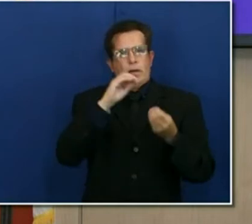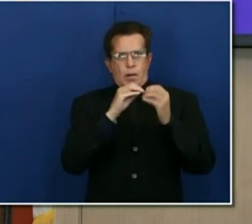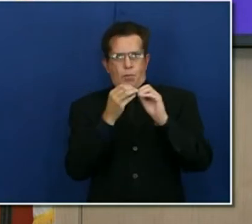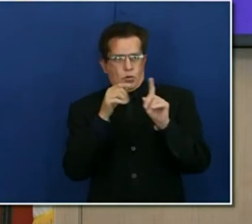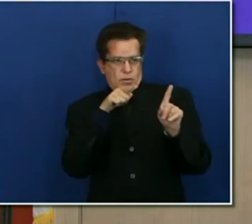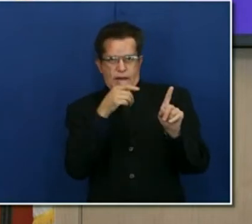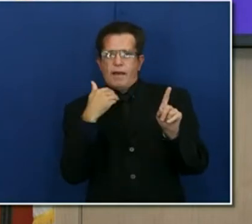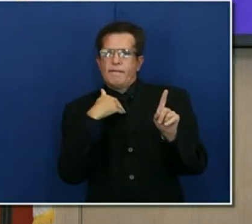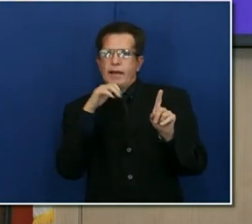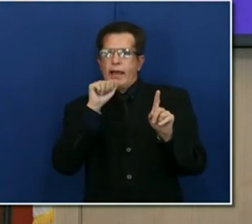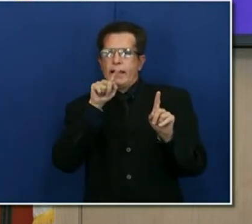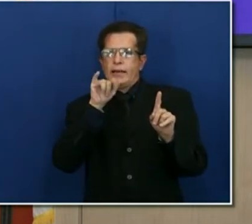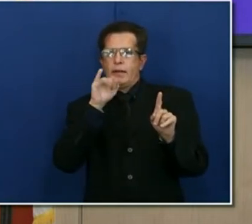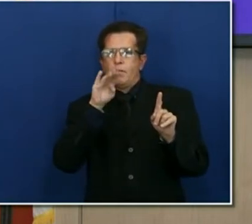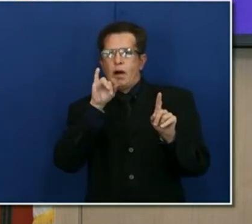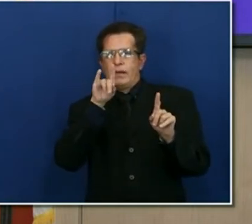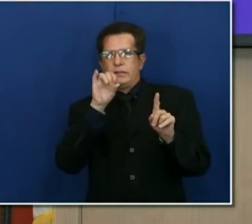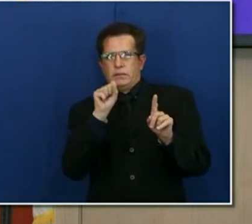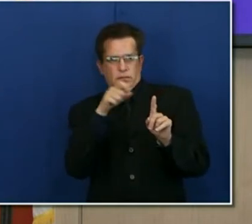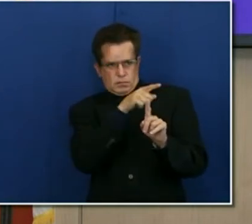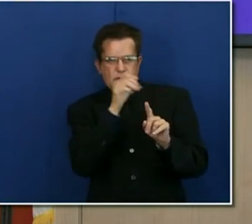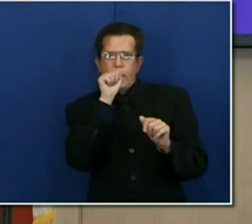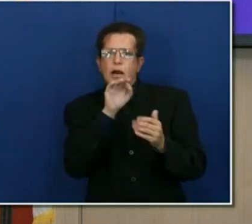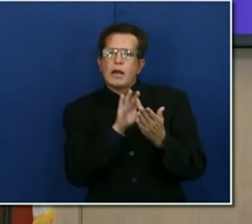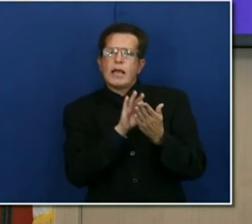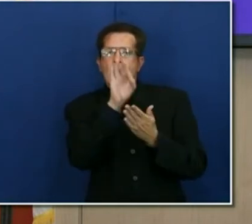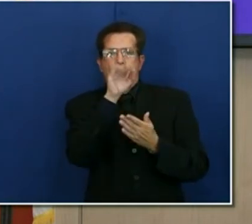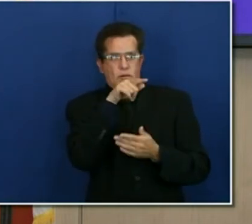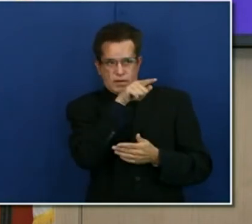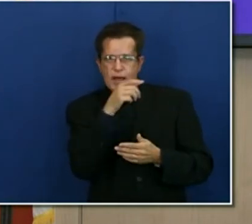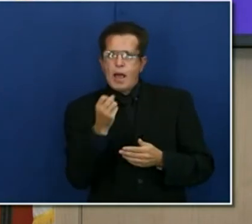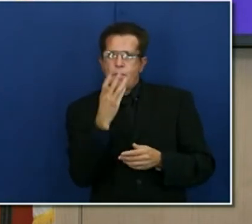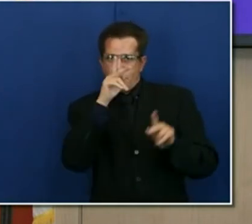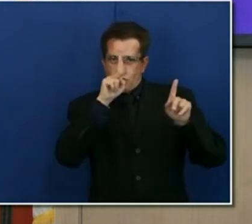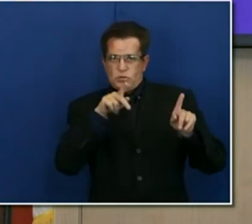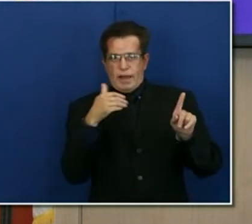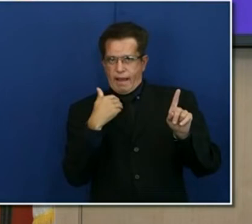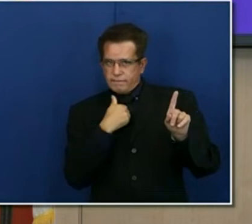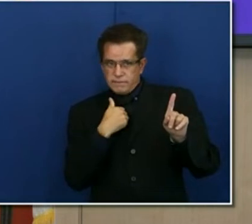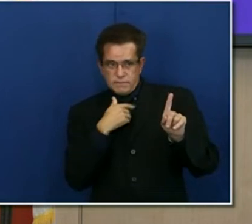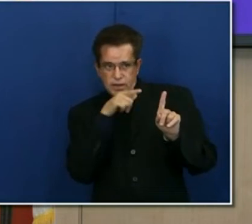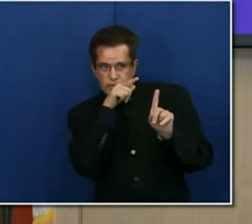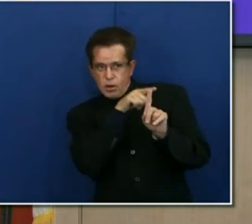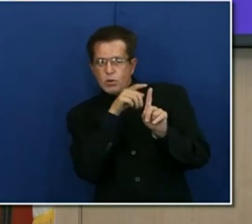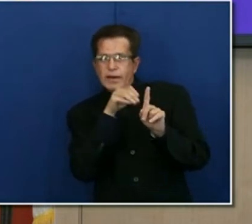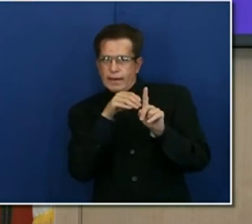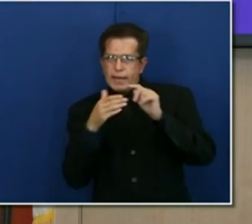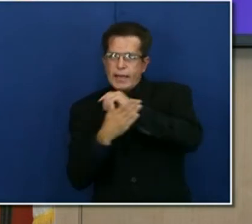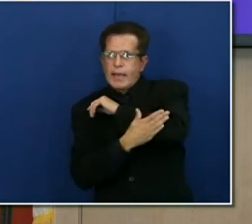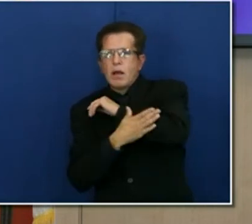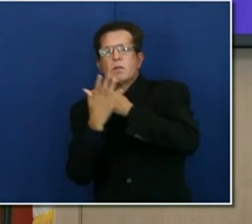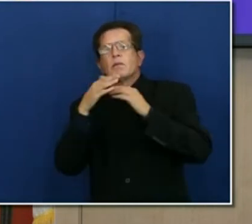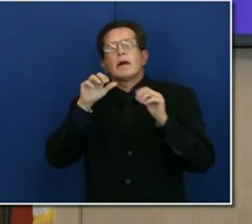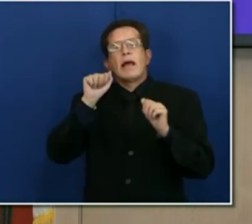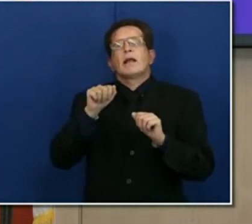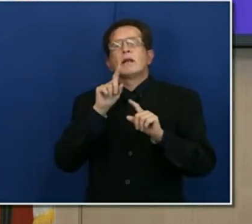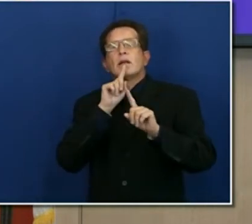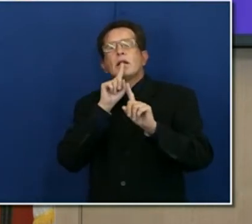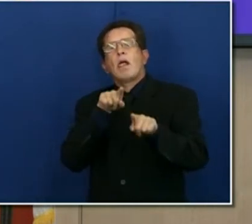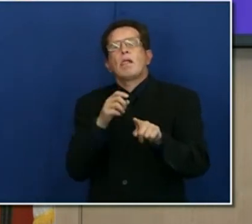have antibodies present to the virus in the county, and would that give us information on how many people